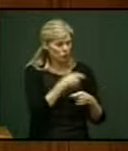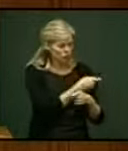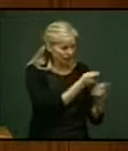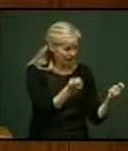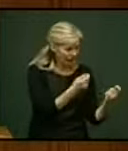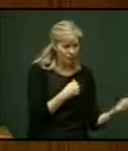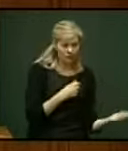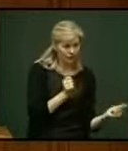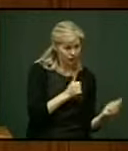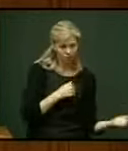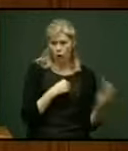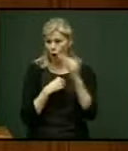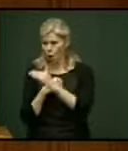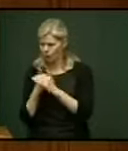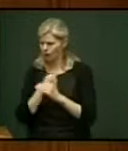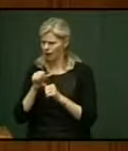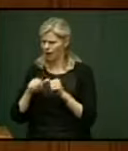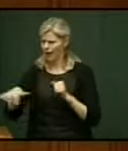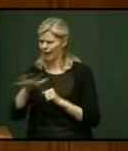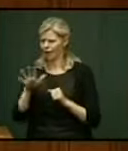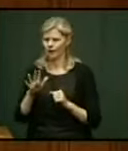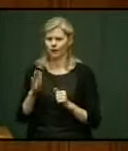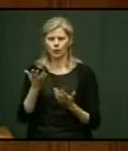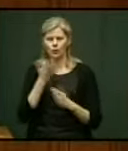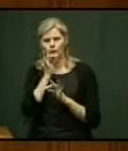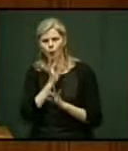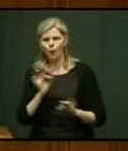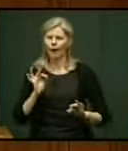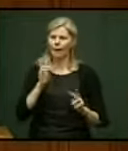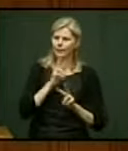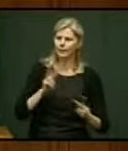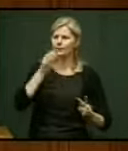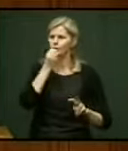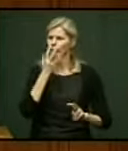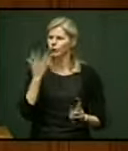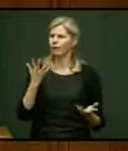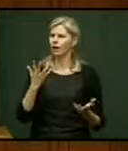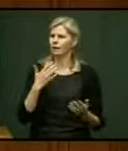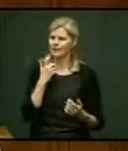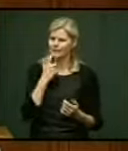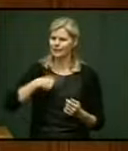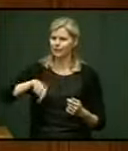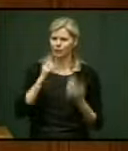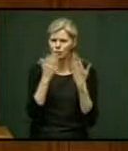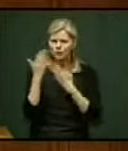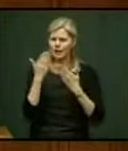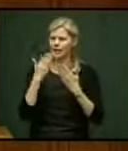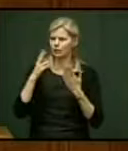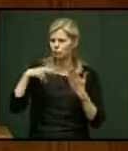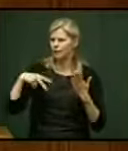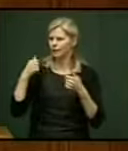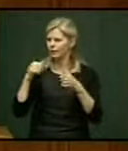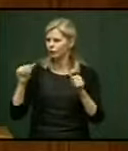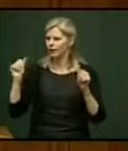Why is it like this? Does it have to be this way? Could the spaces between the buildings